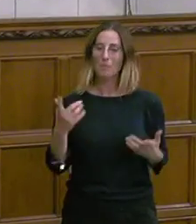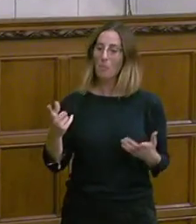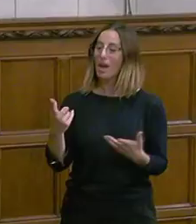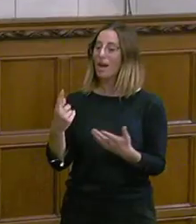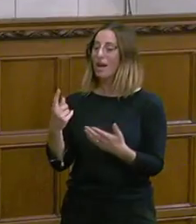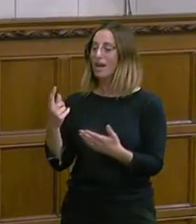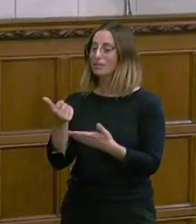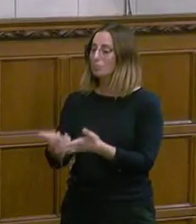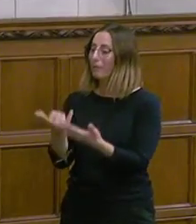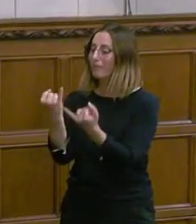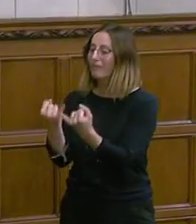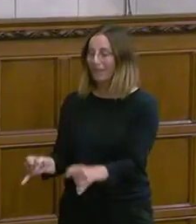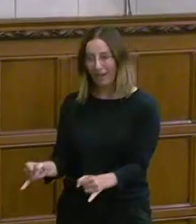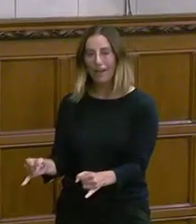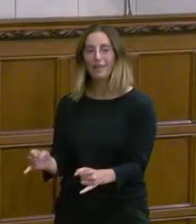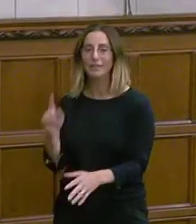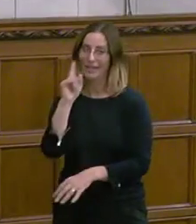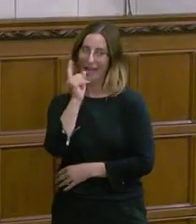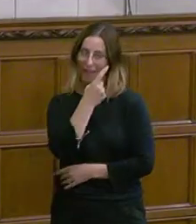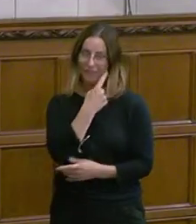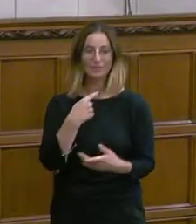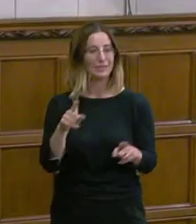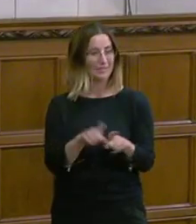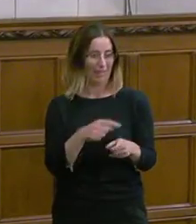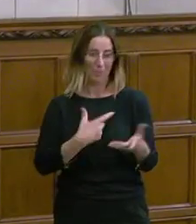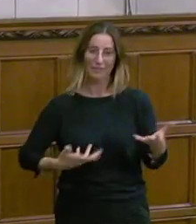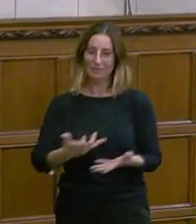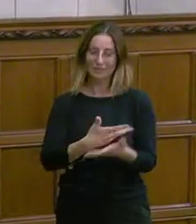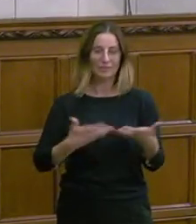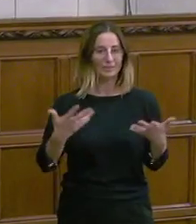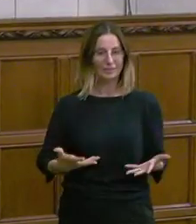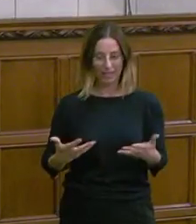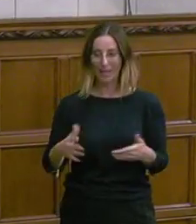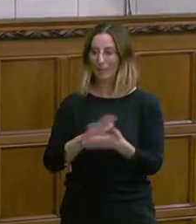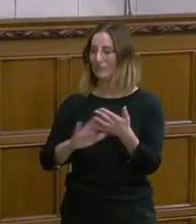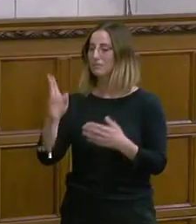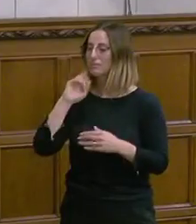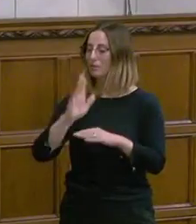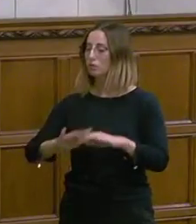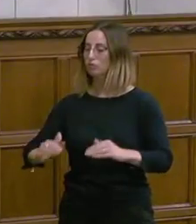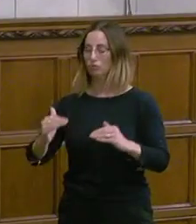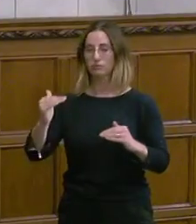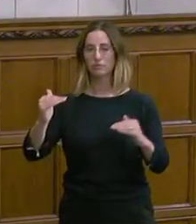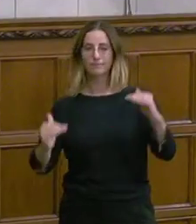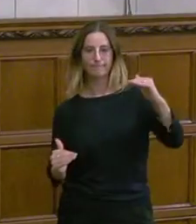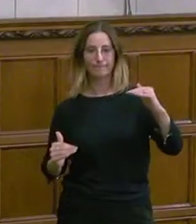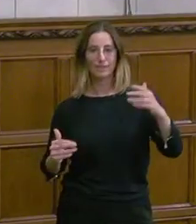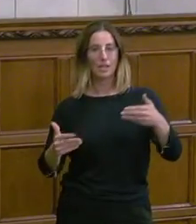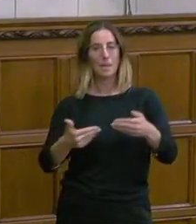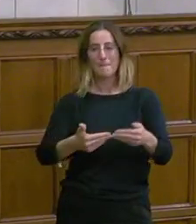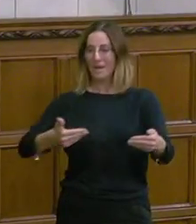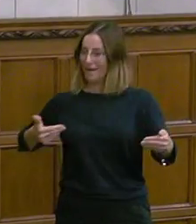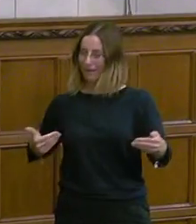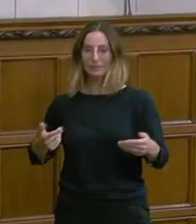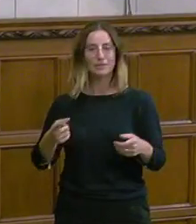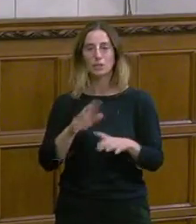is not given, there is evidence, as we've heard today, that children can lag behind, and that is simply not sufficient.